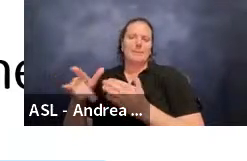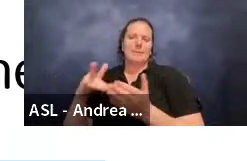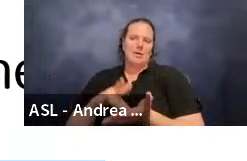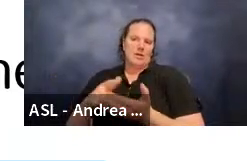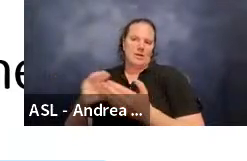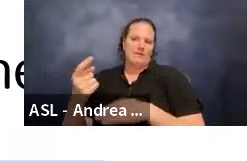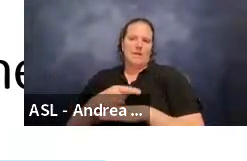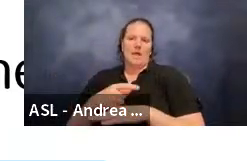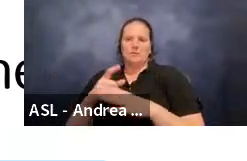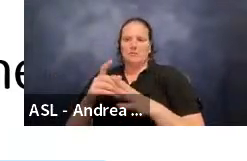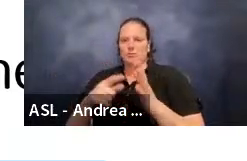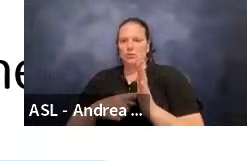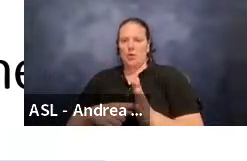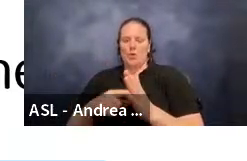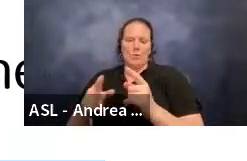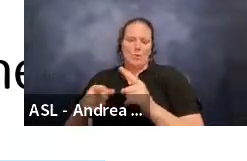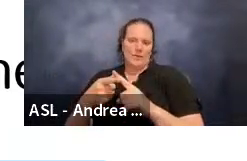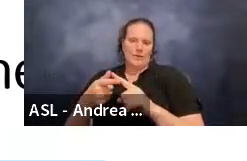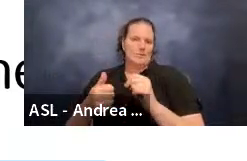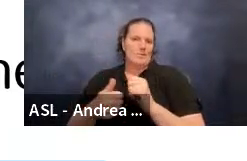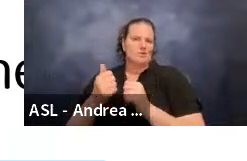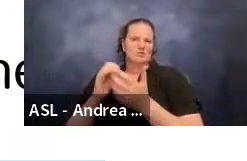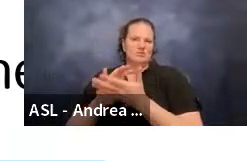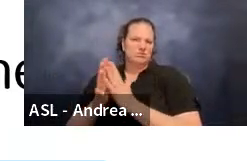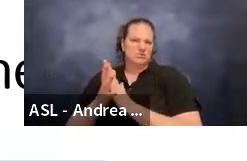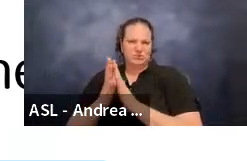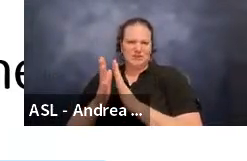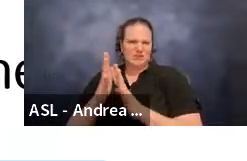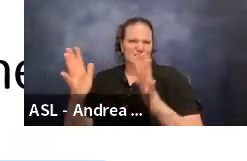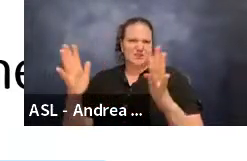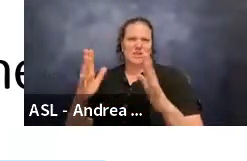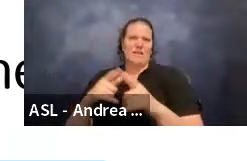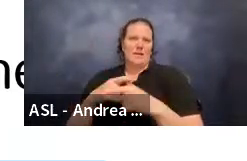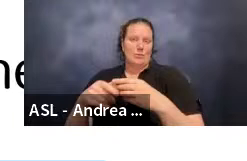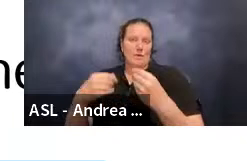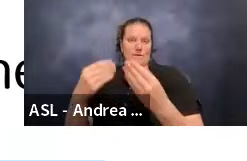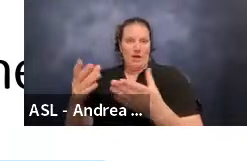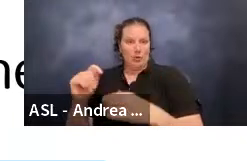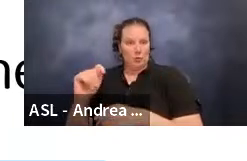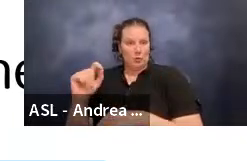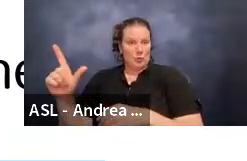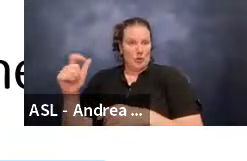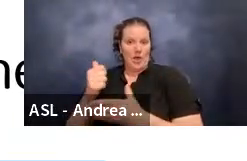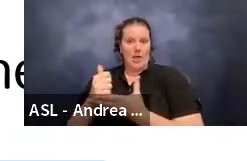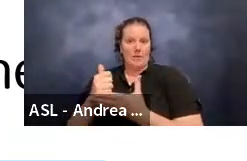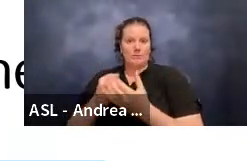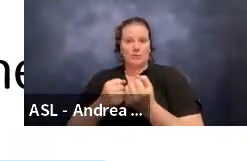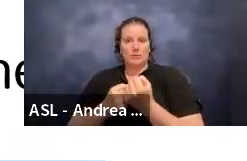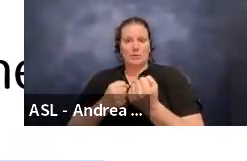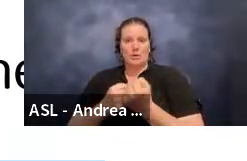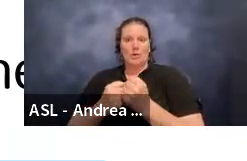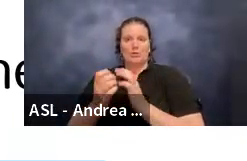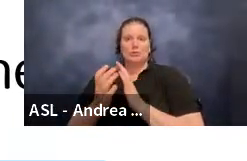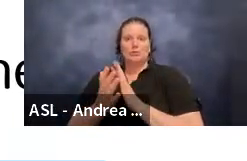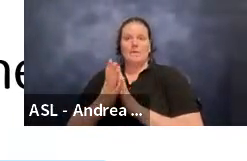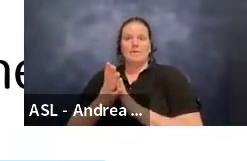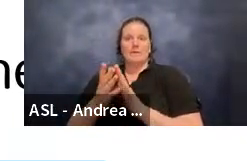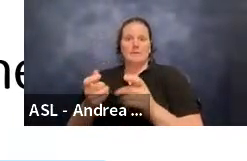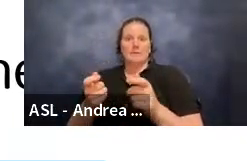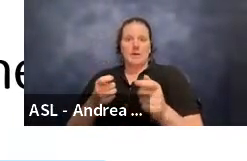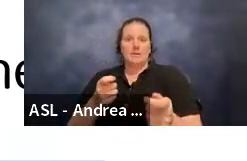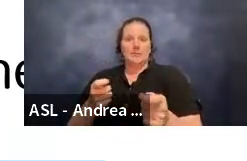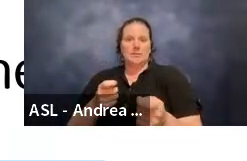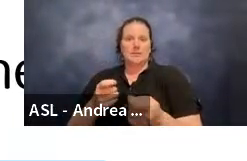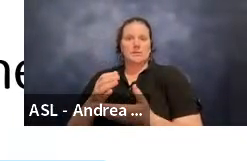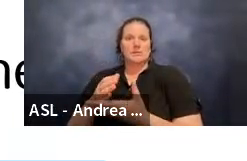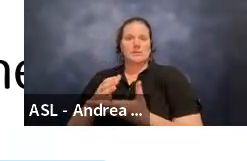to reflect when we must have the most congestion, and therefore provide for a tool for us to support some traffic management.